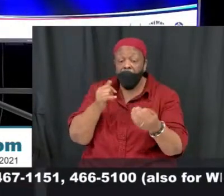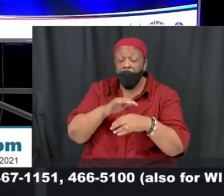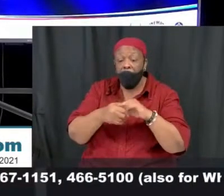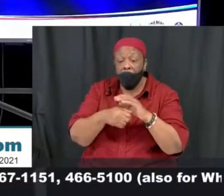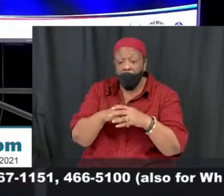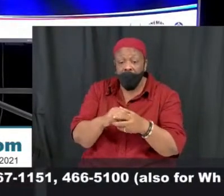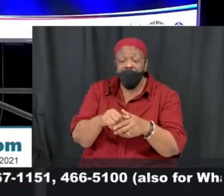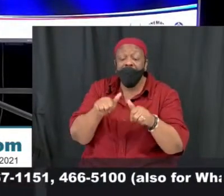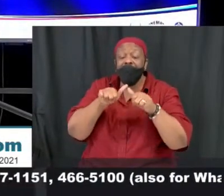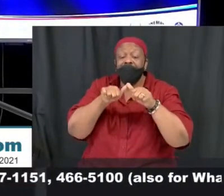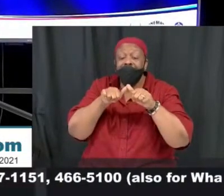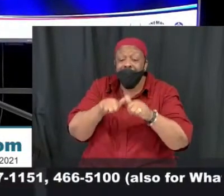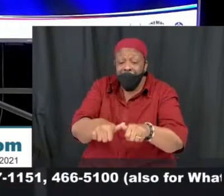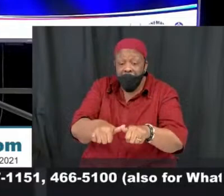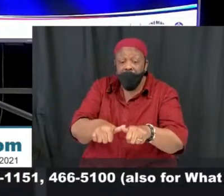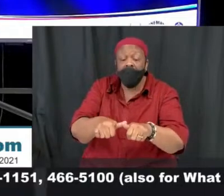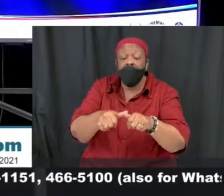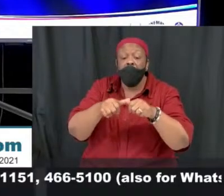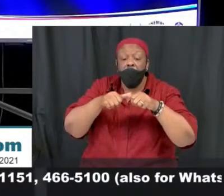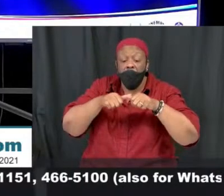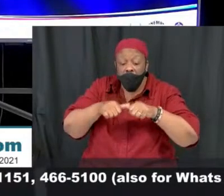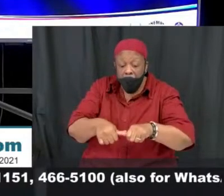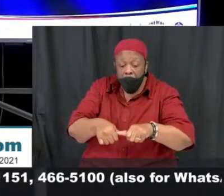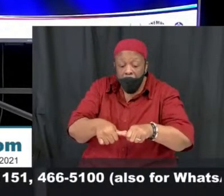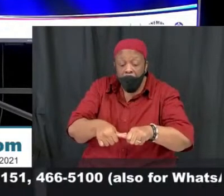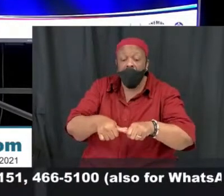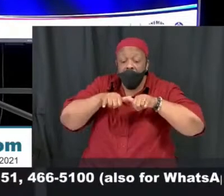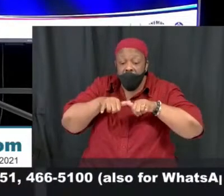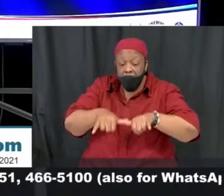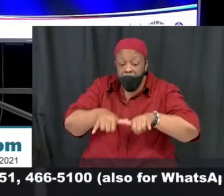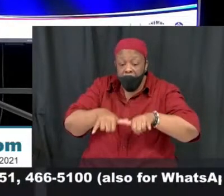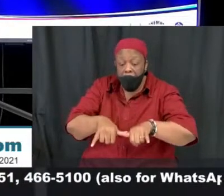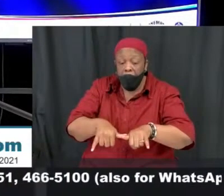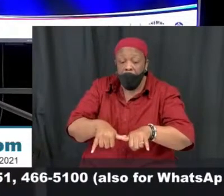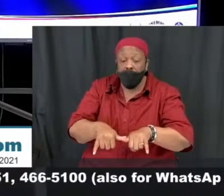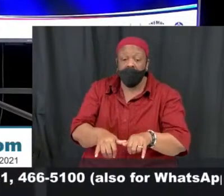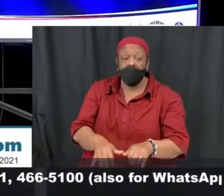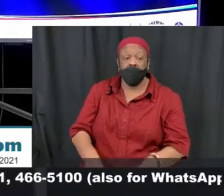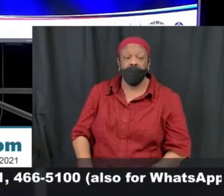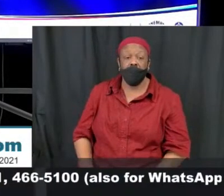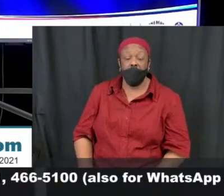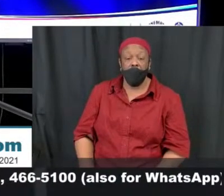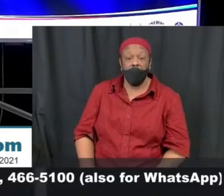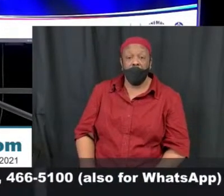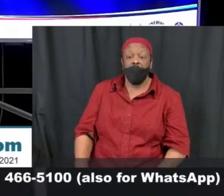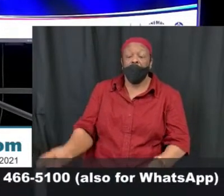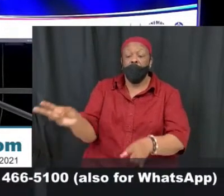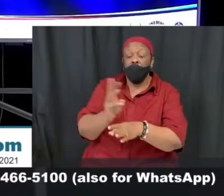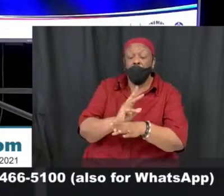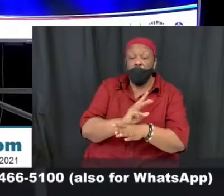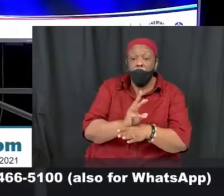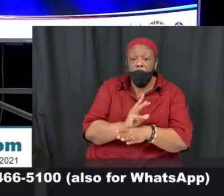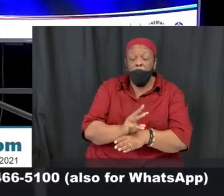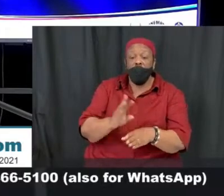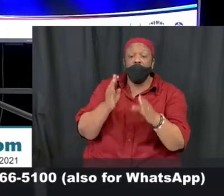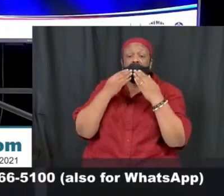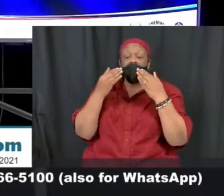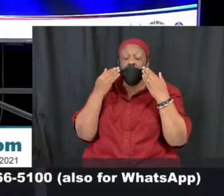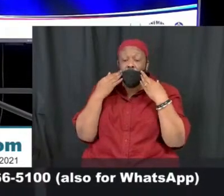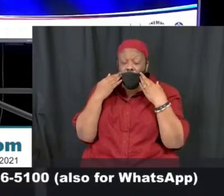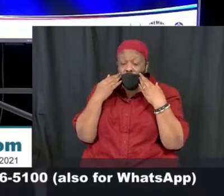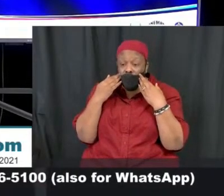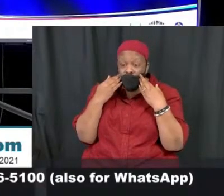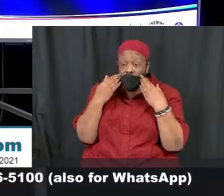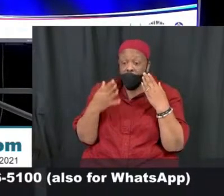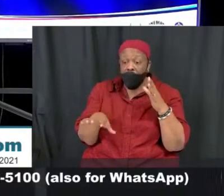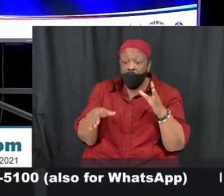time. Please remember to wear your mask from you leave your house in the morning until you return to your house